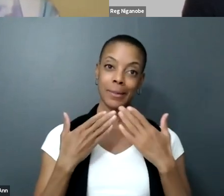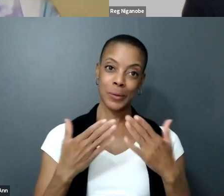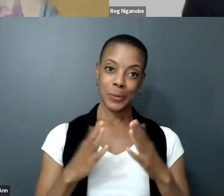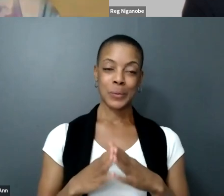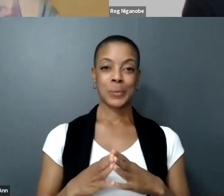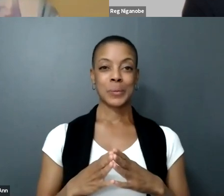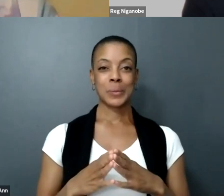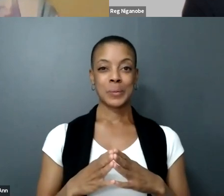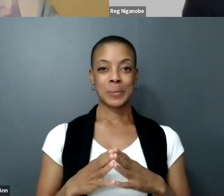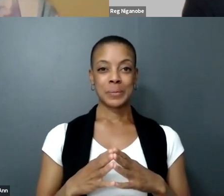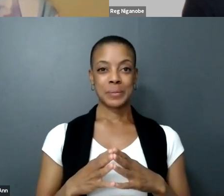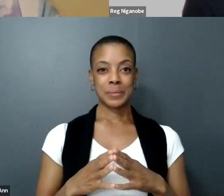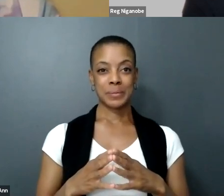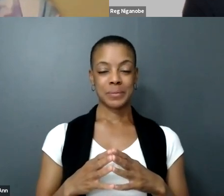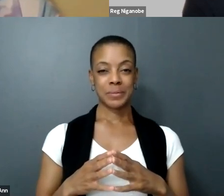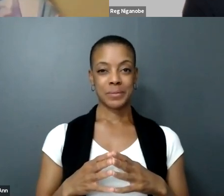is that